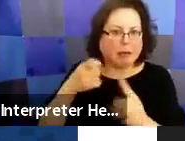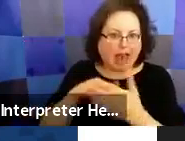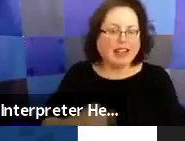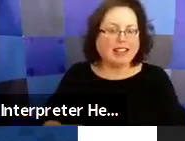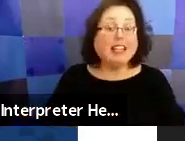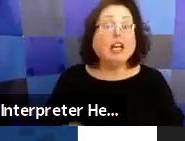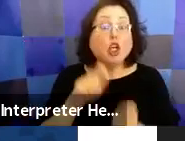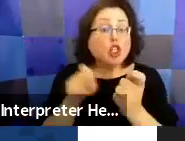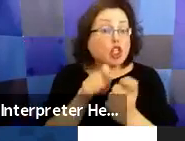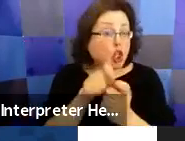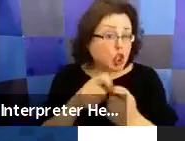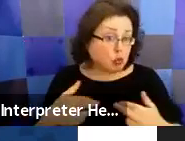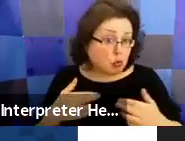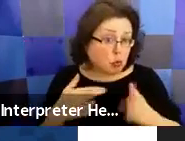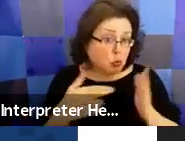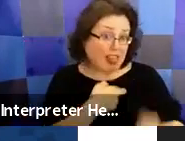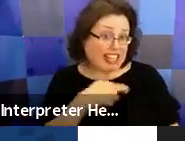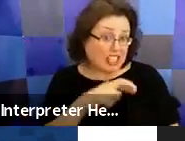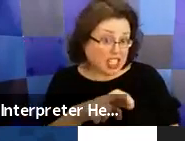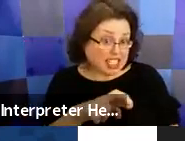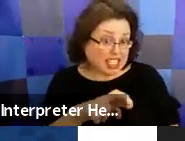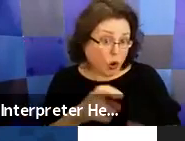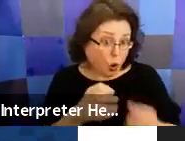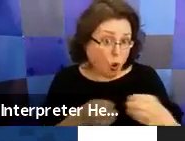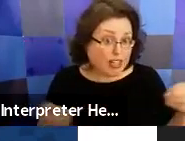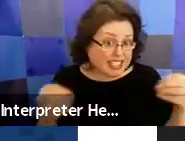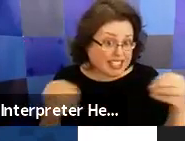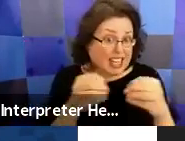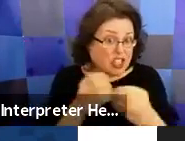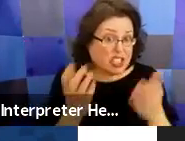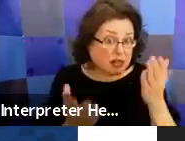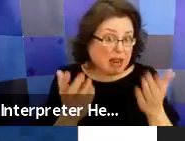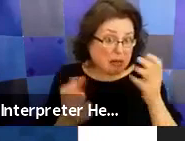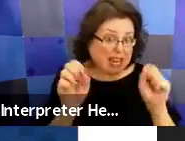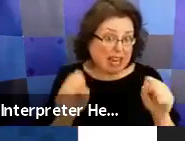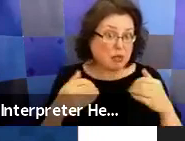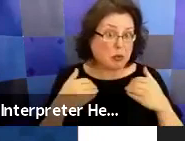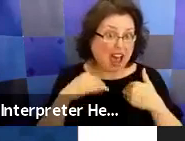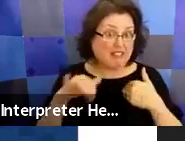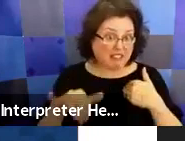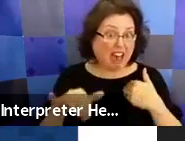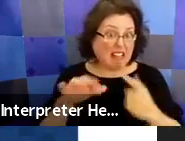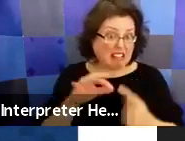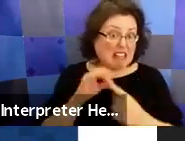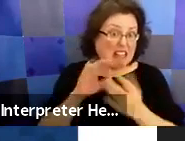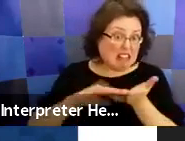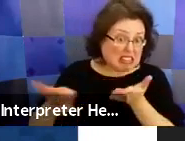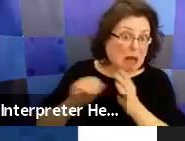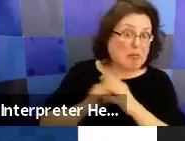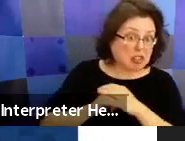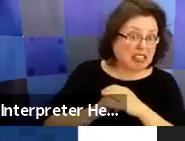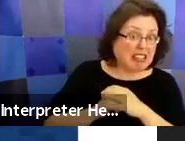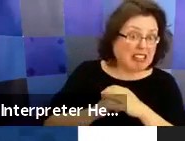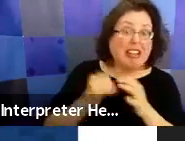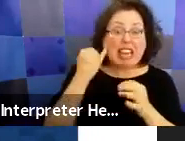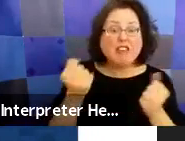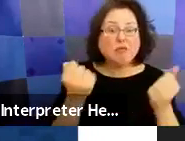religious organizations and clubs might be able to have exemptions if they're providing housing for